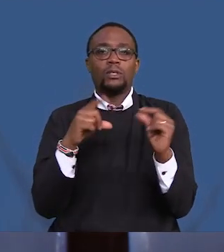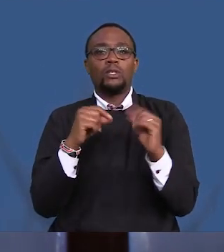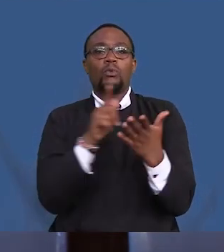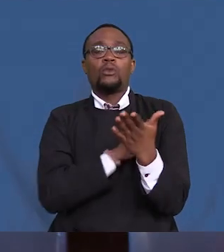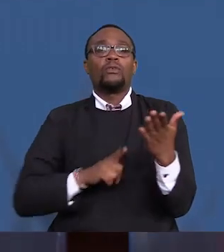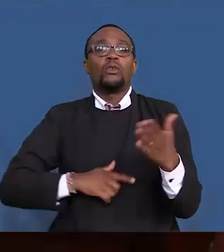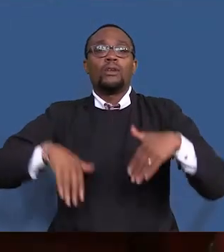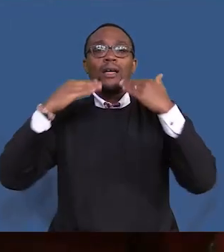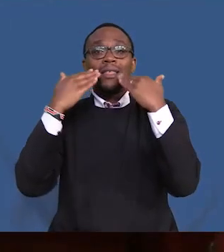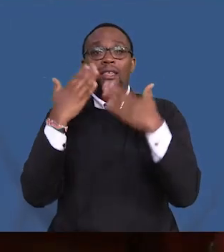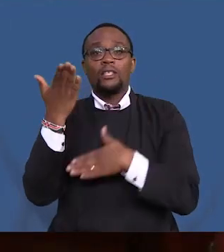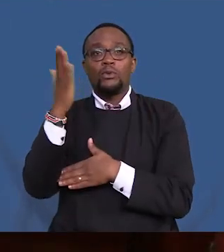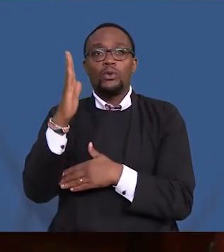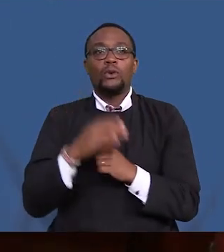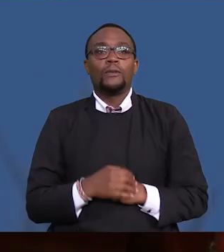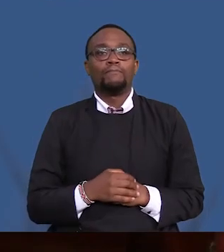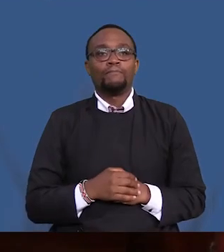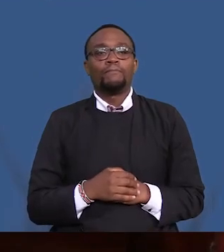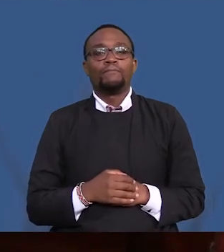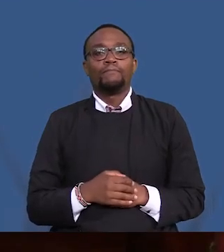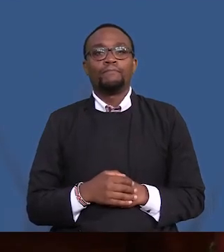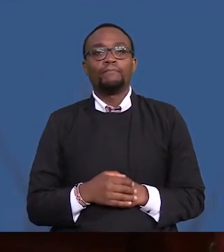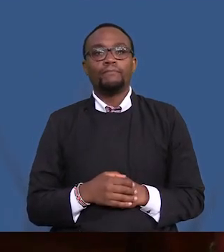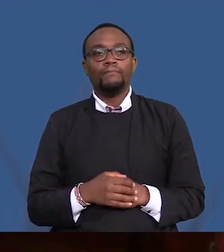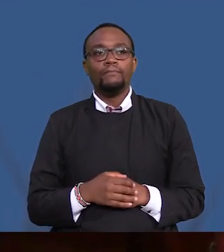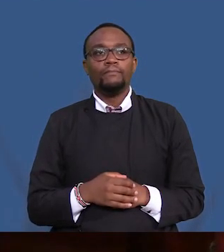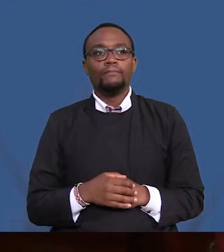word of the Lord. Thanks be to God.